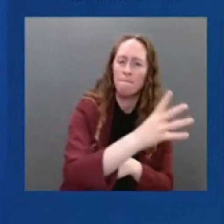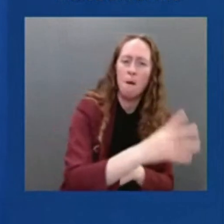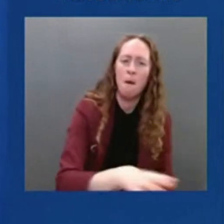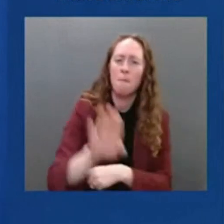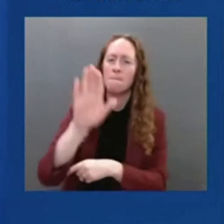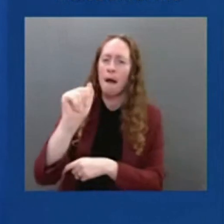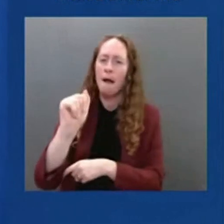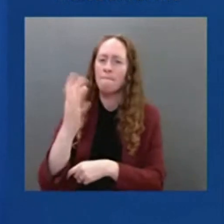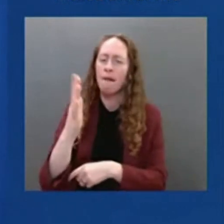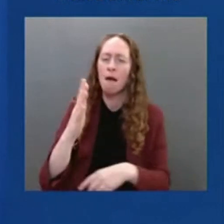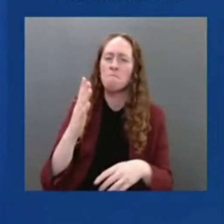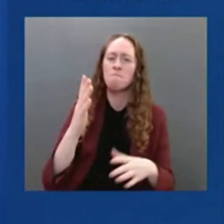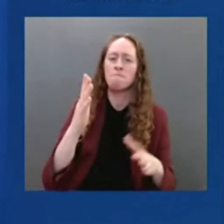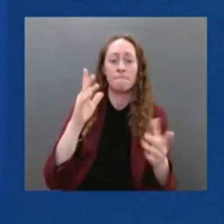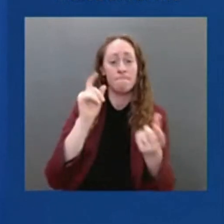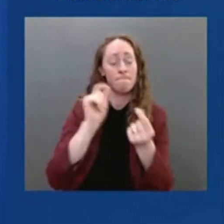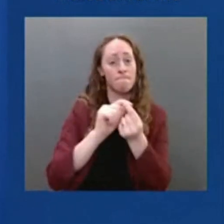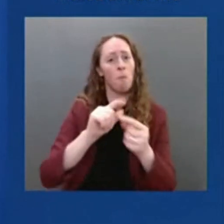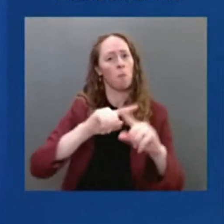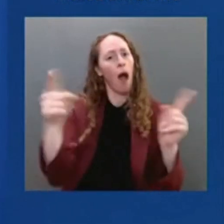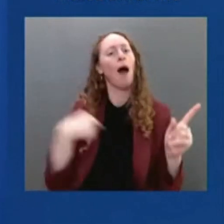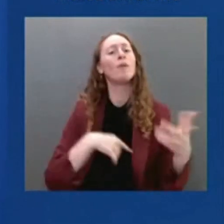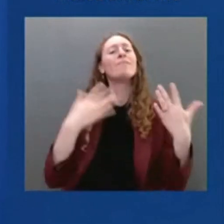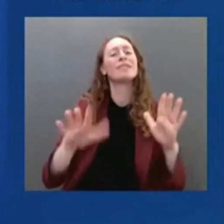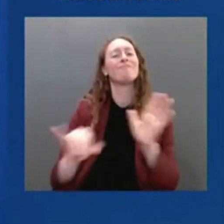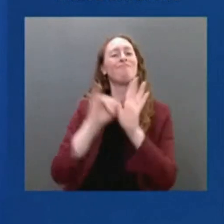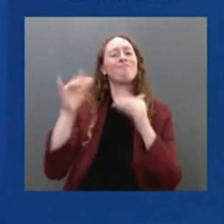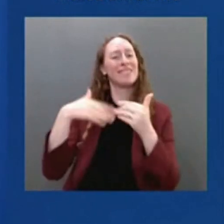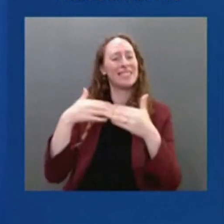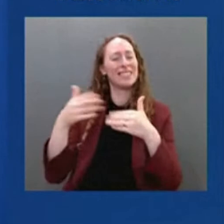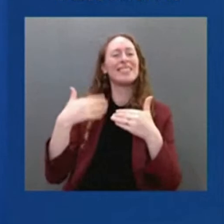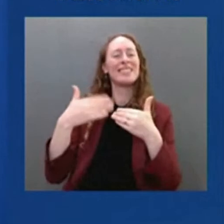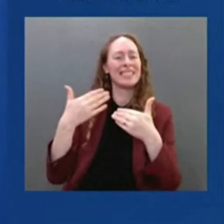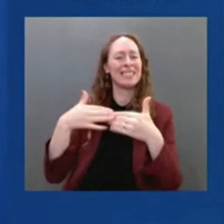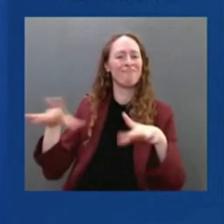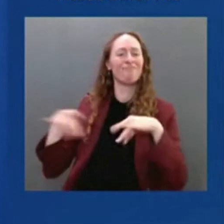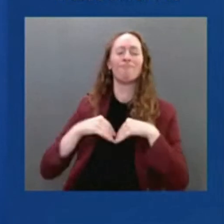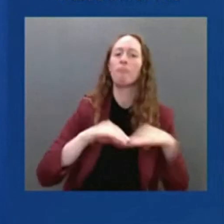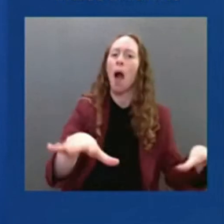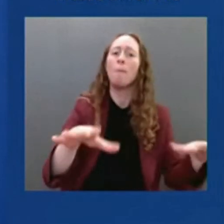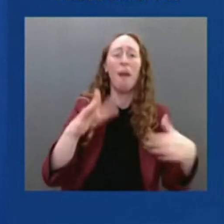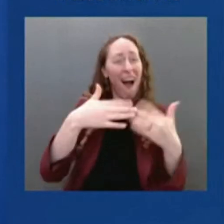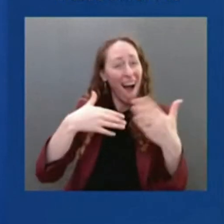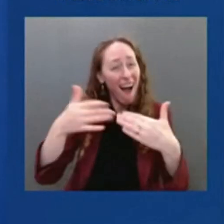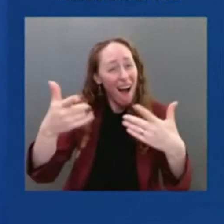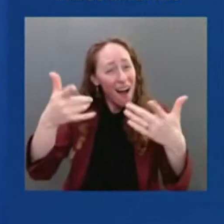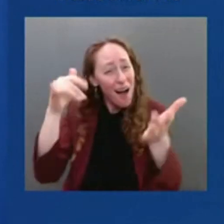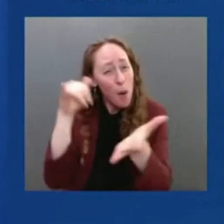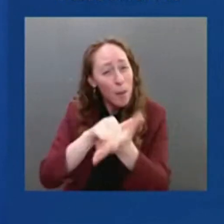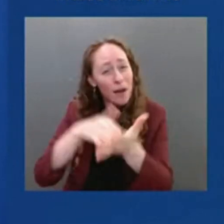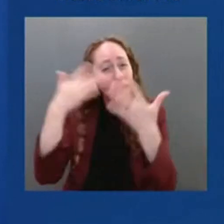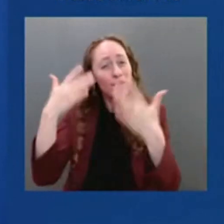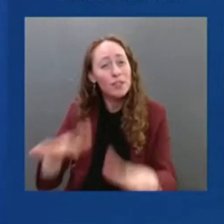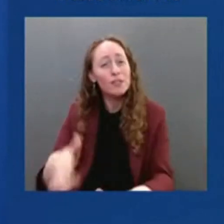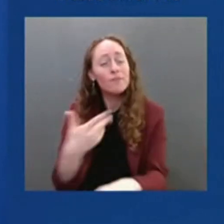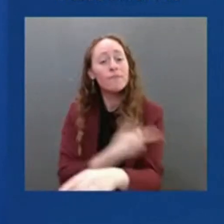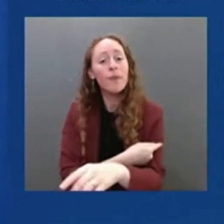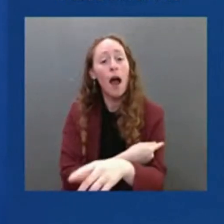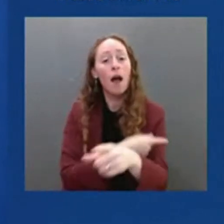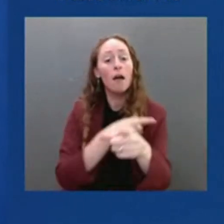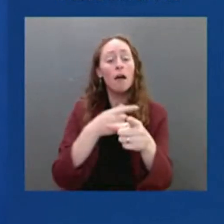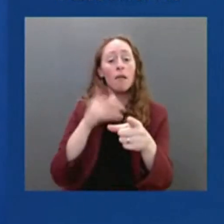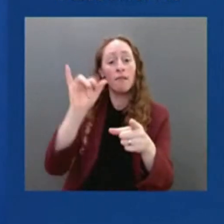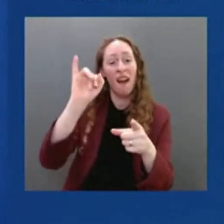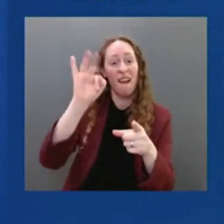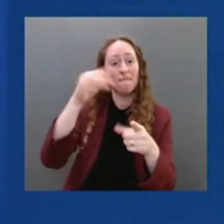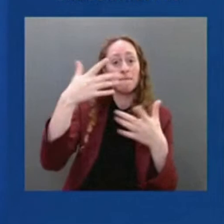infection, even with BA.1 or BA.2, are likely still at risk for BA.4 or BA.5. We continue to learn more about